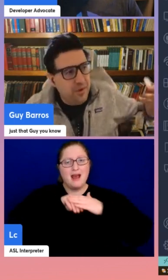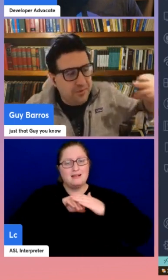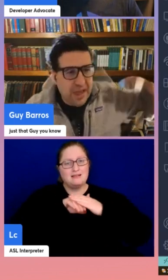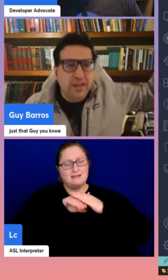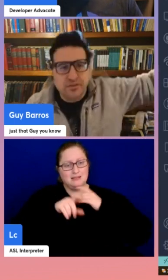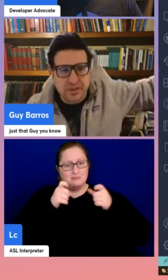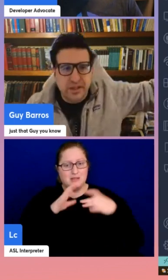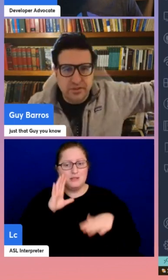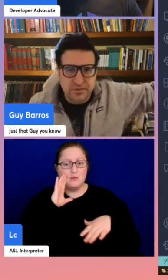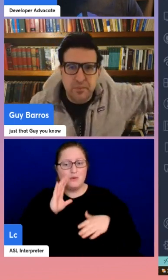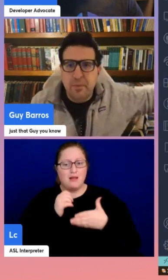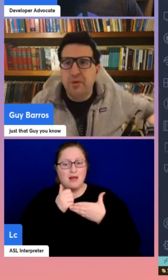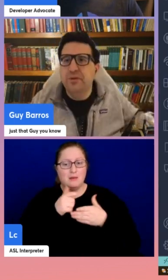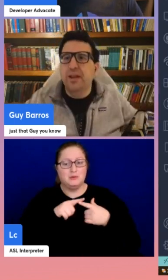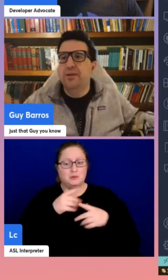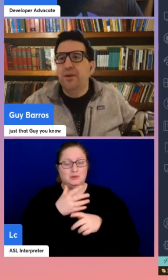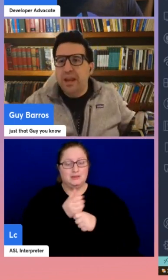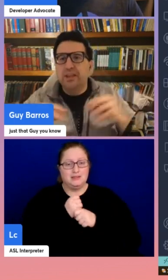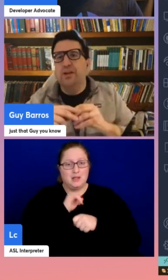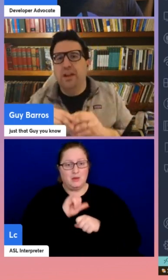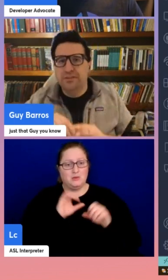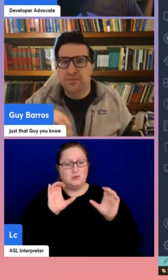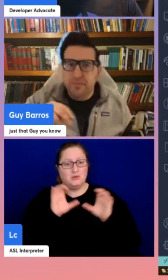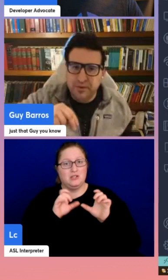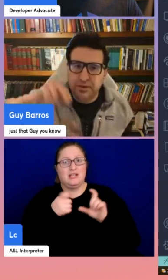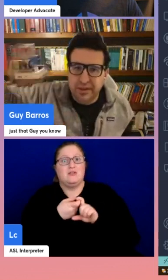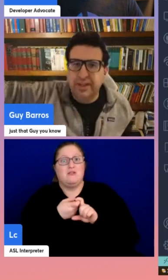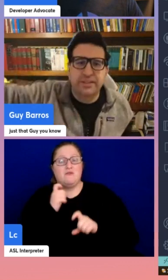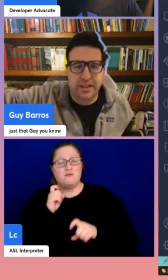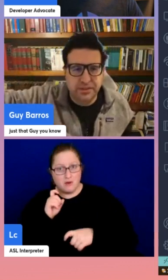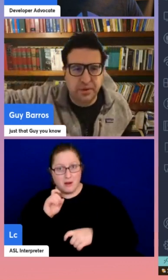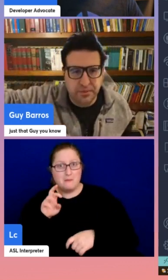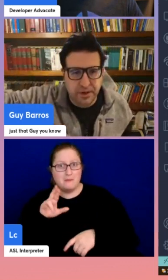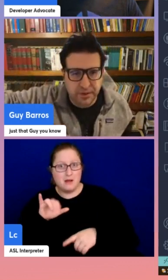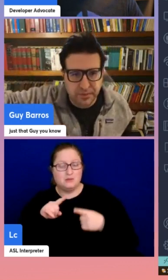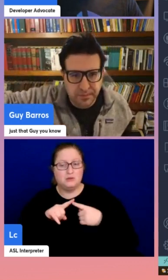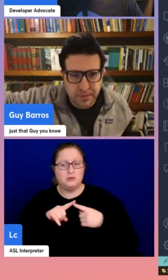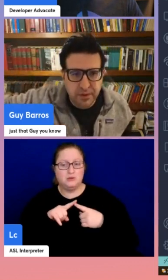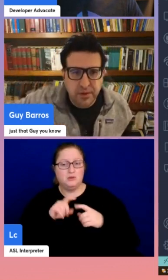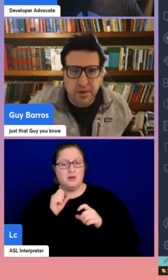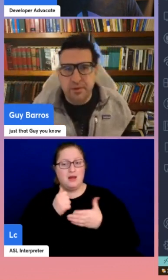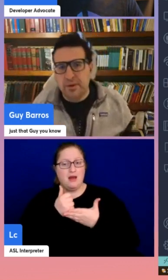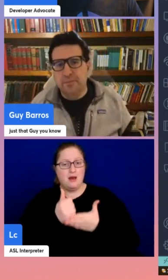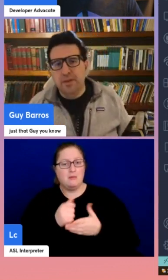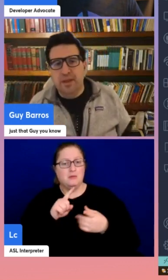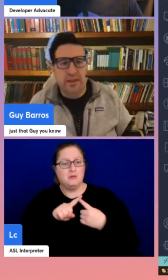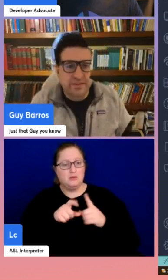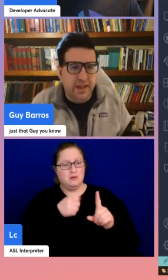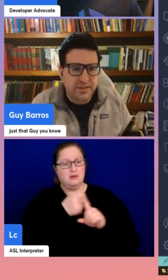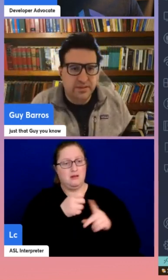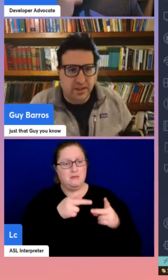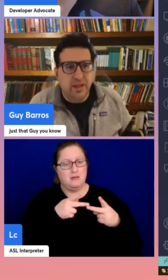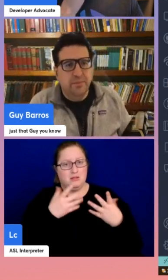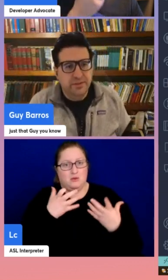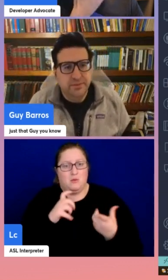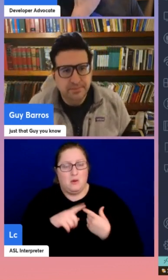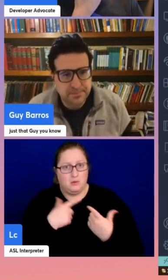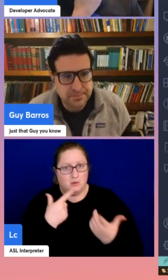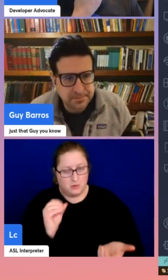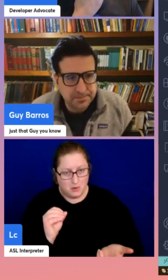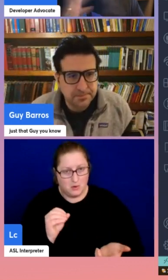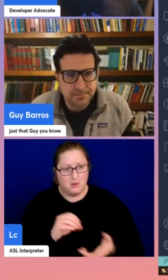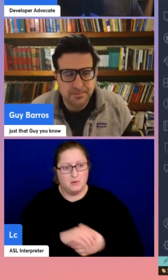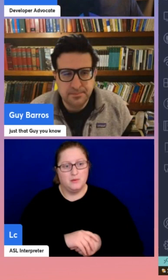It helps a way of getting those credentials from Boundary and creating the connection from you to the destination where you want to go. Yeah, that's in awesome. This case, the